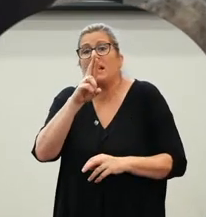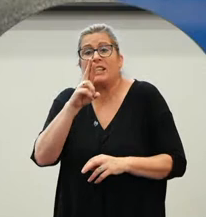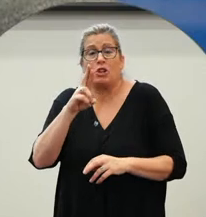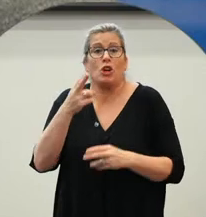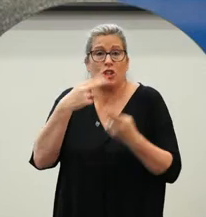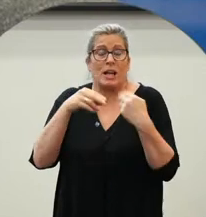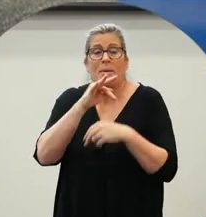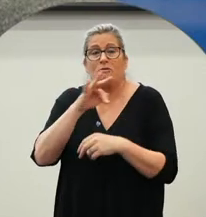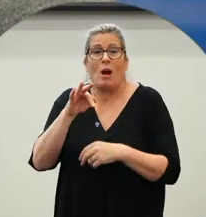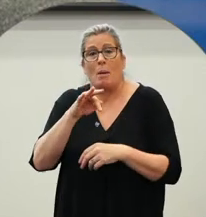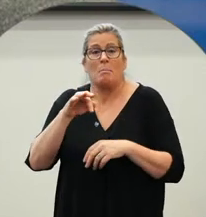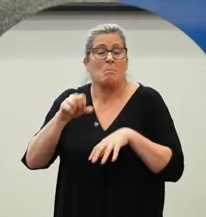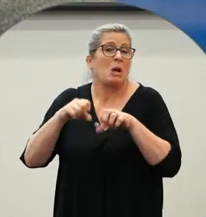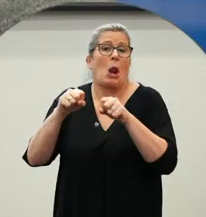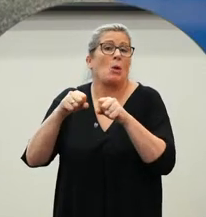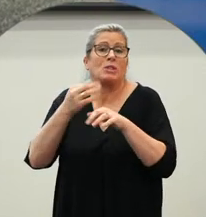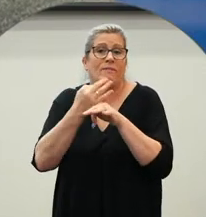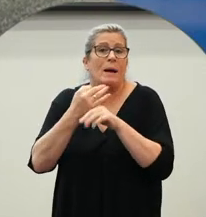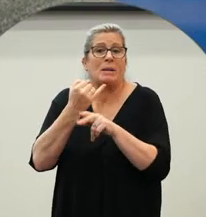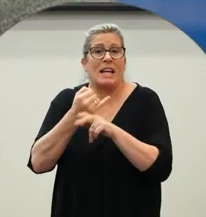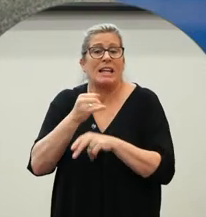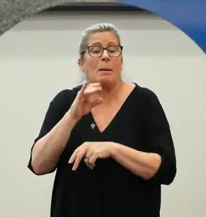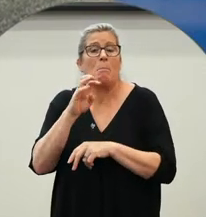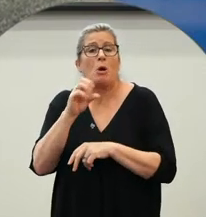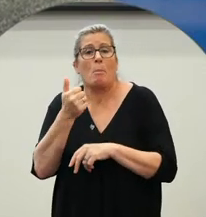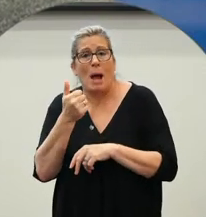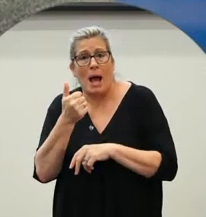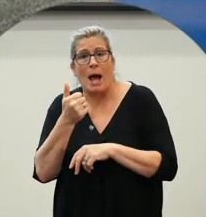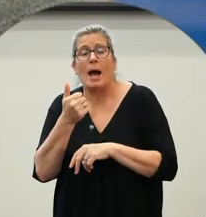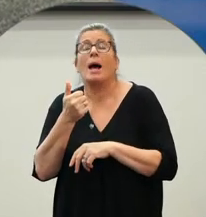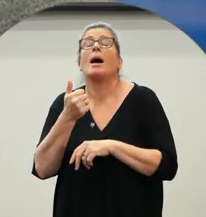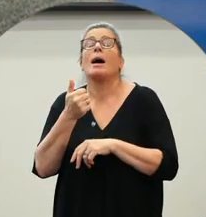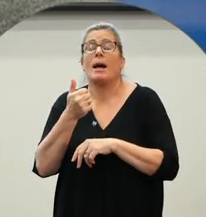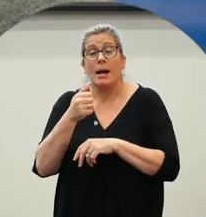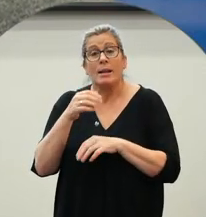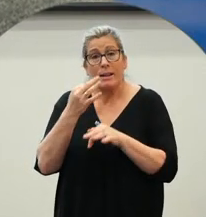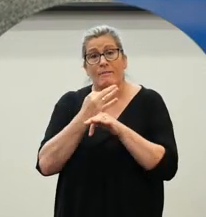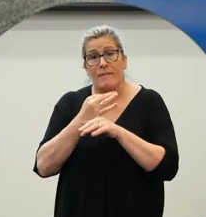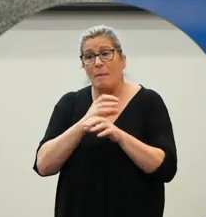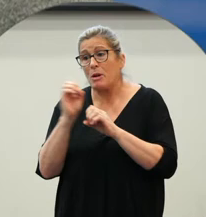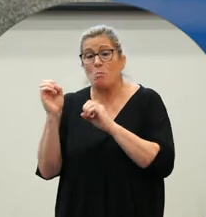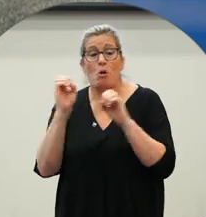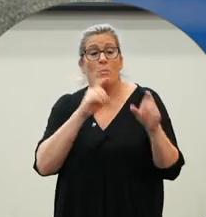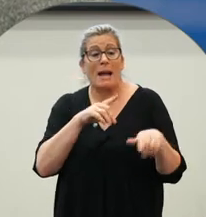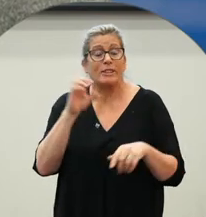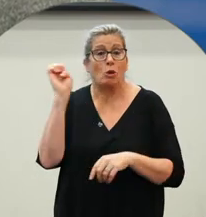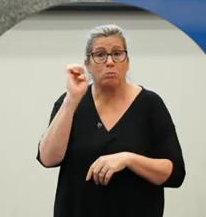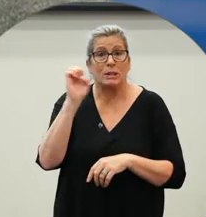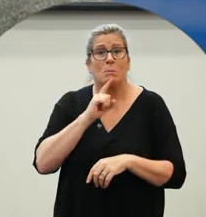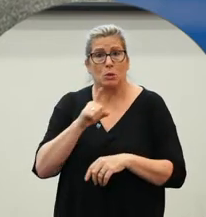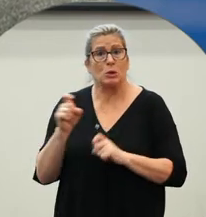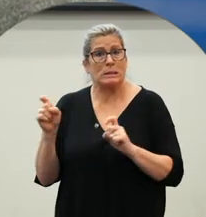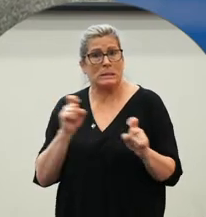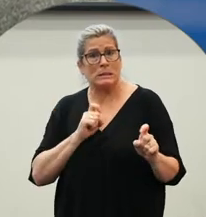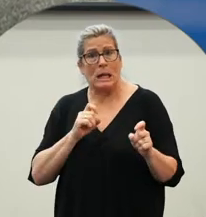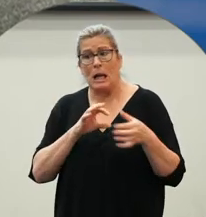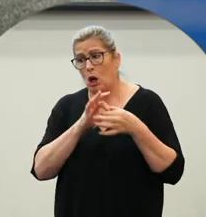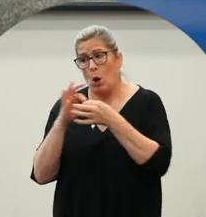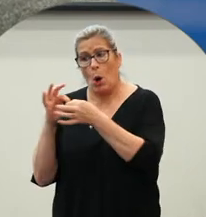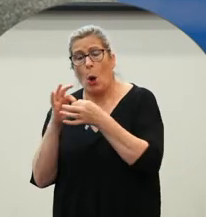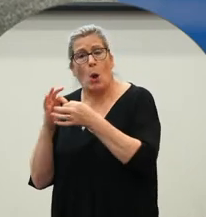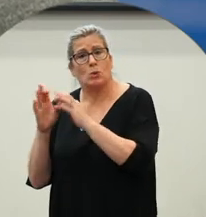family in Burma, and the family had moved back to Britain, but she still kept very close ties with